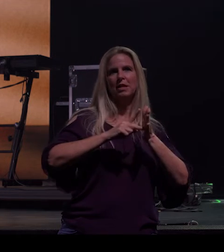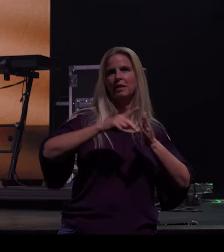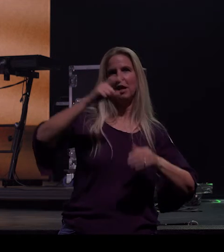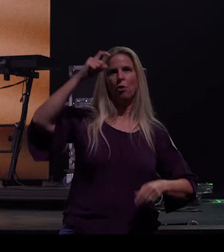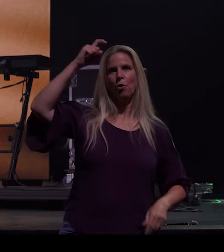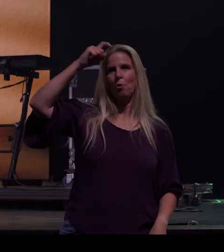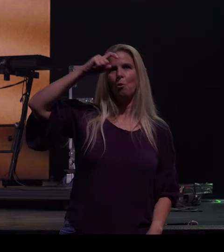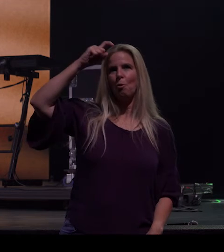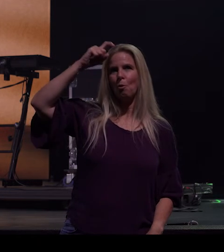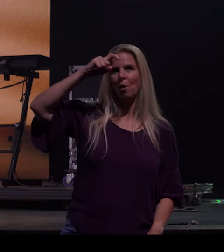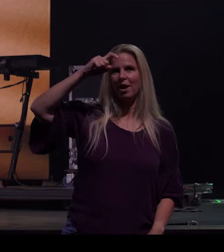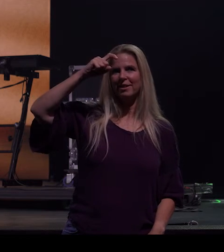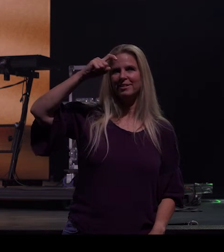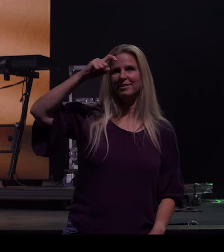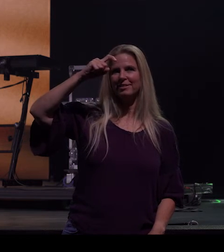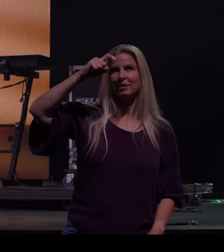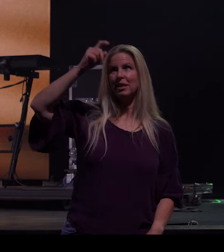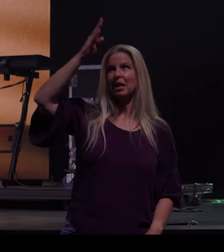Let